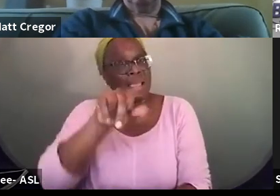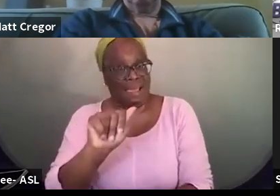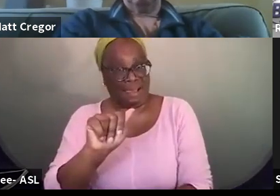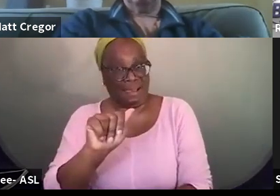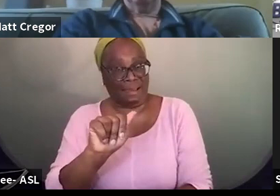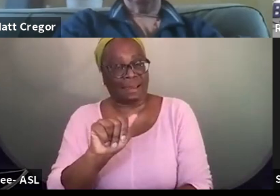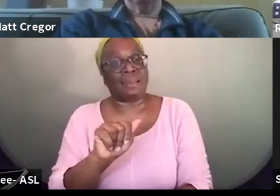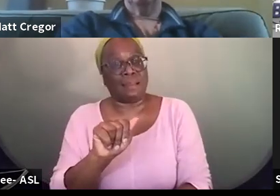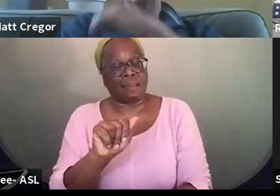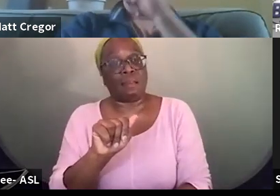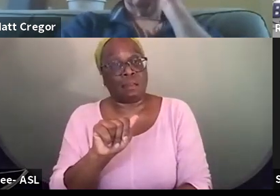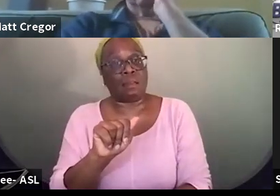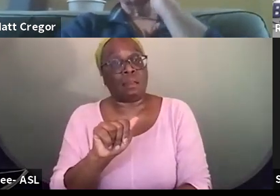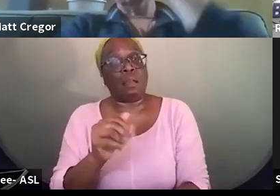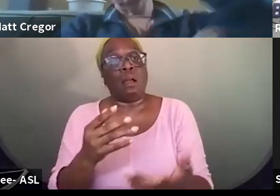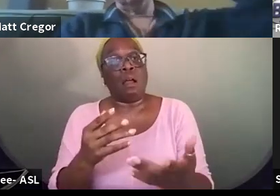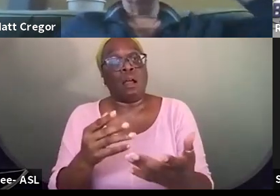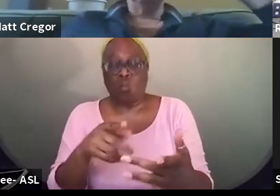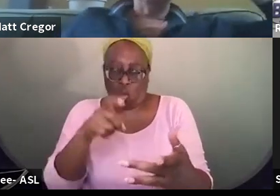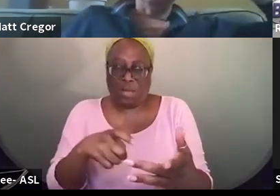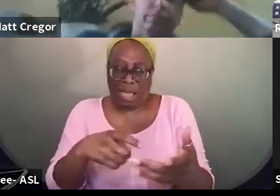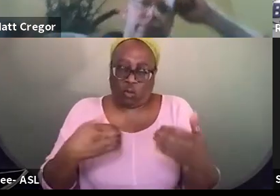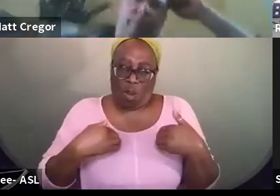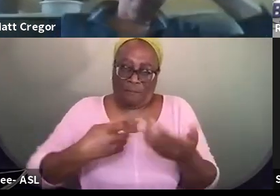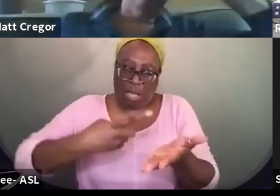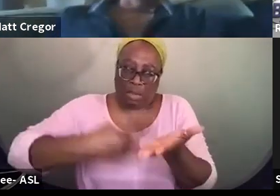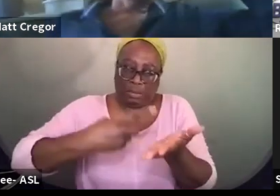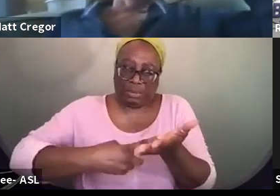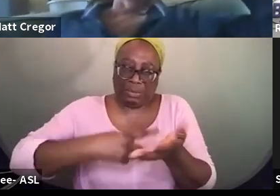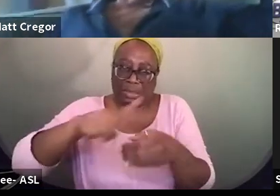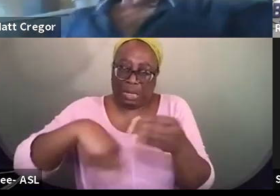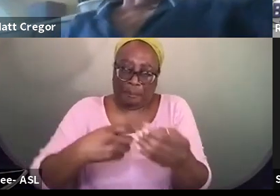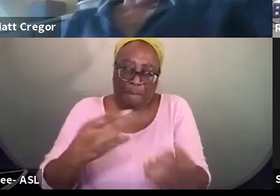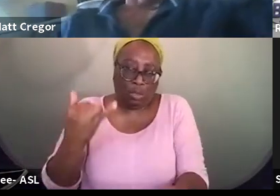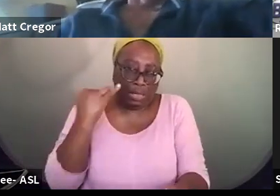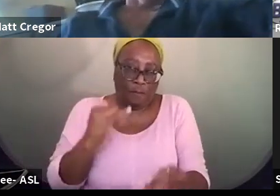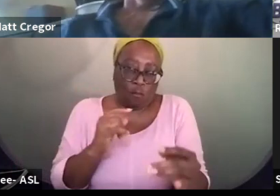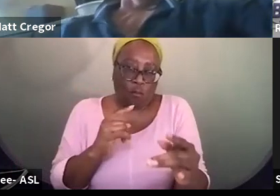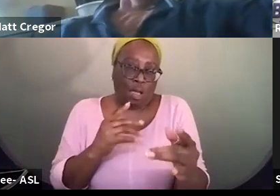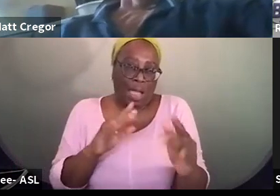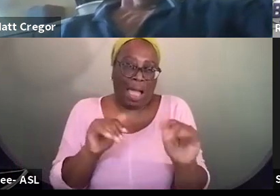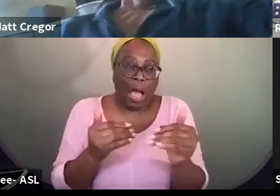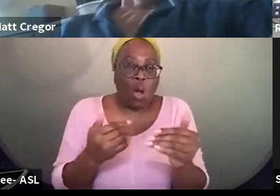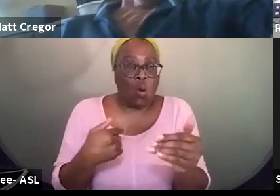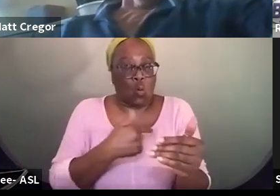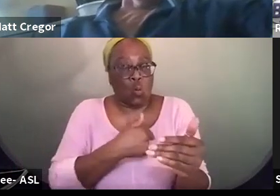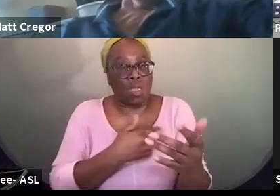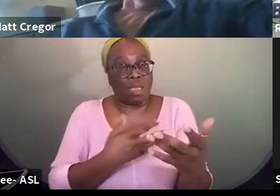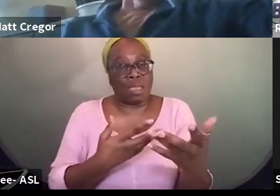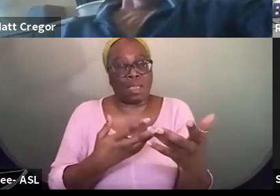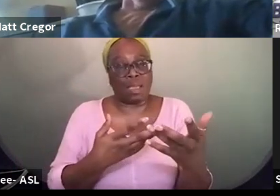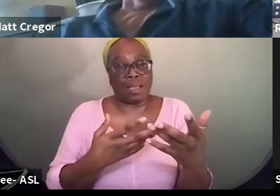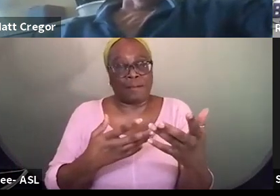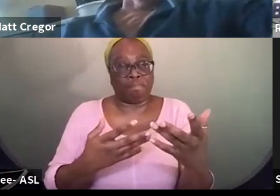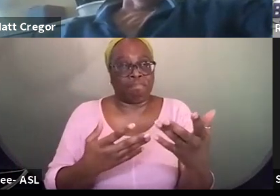There would be a discussion necessary around whether we give a weight to each